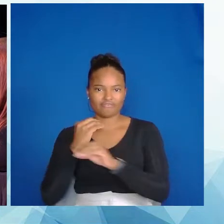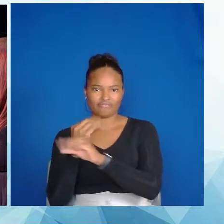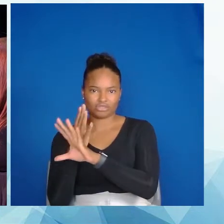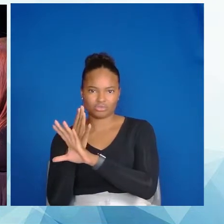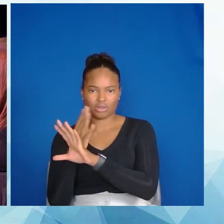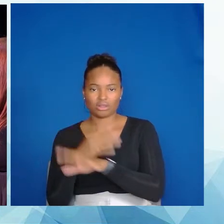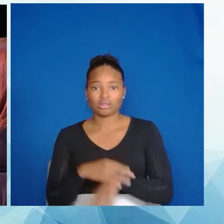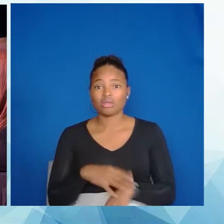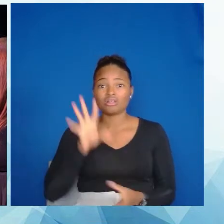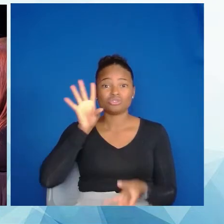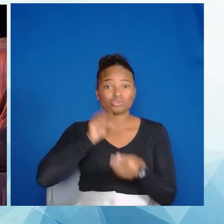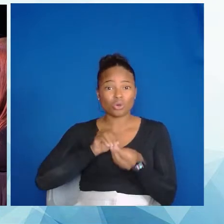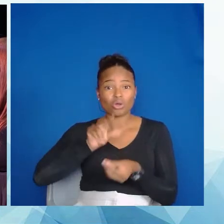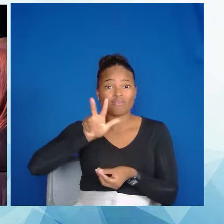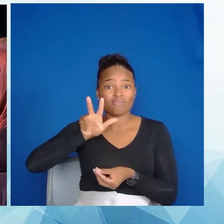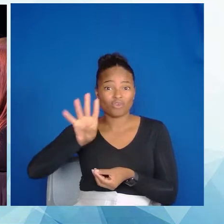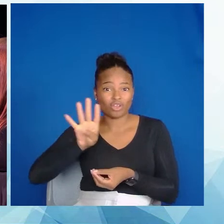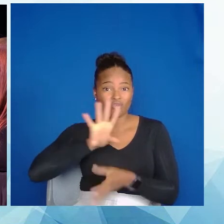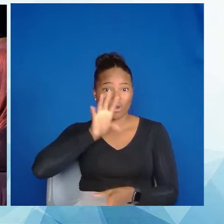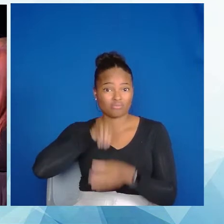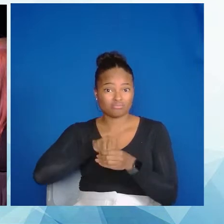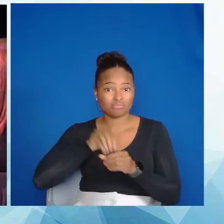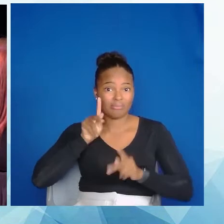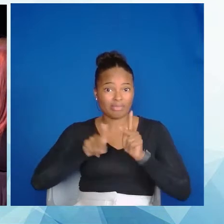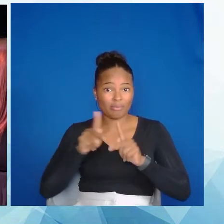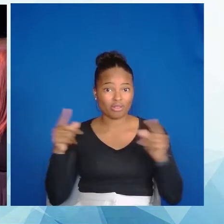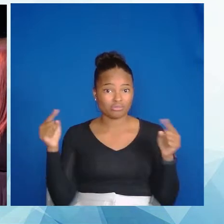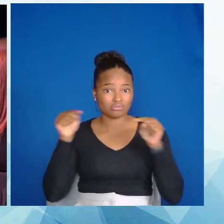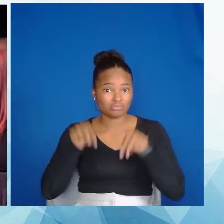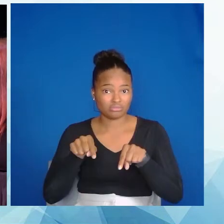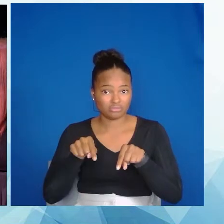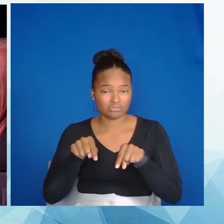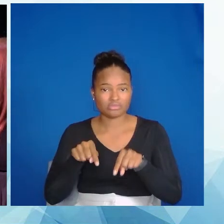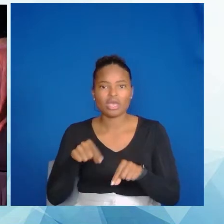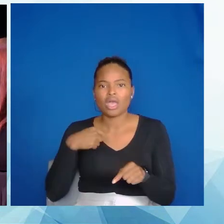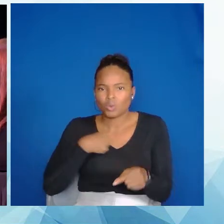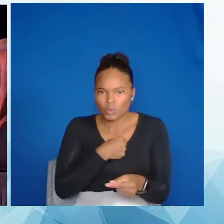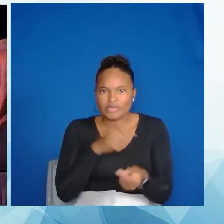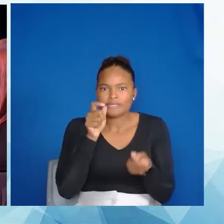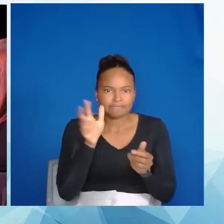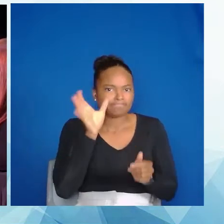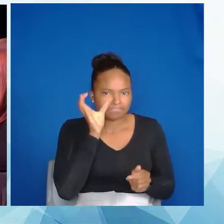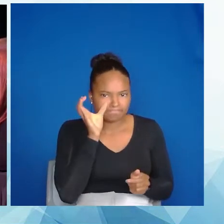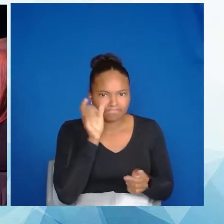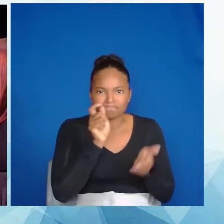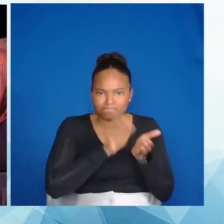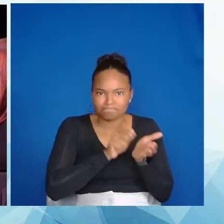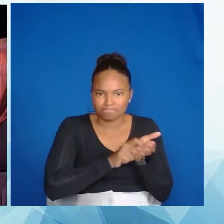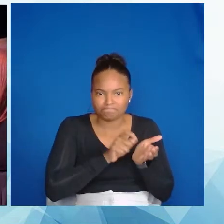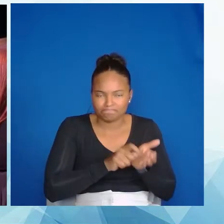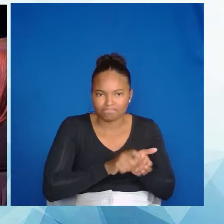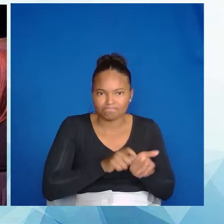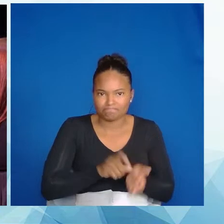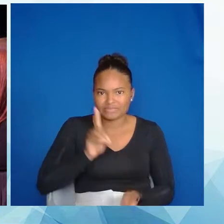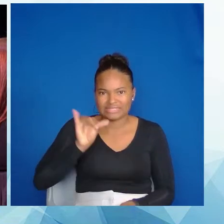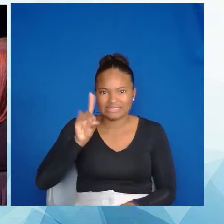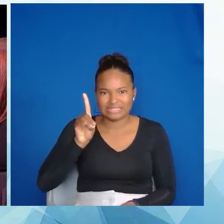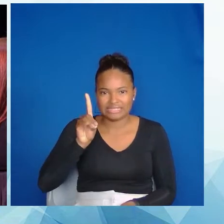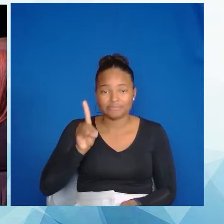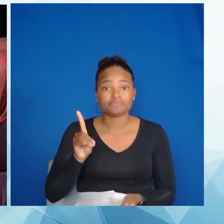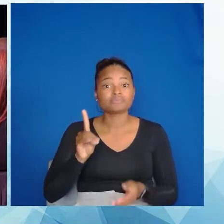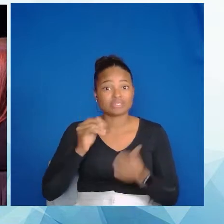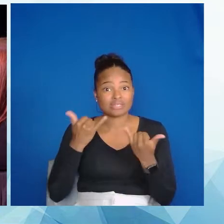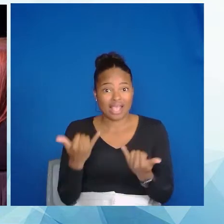34 participants, and we took detailed notes at each town hall that we have put into a